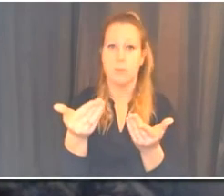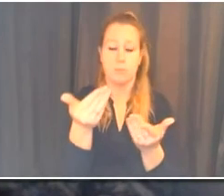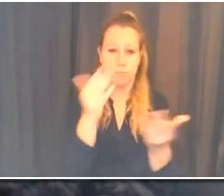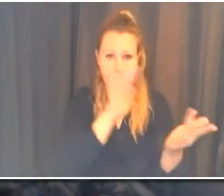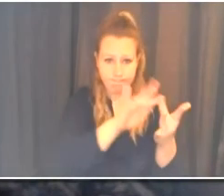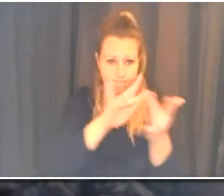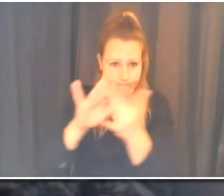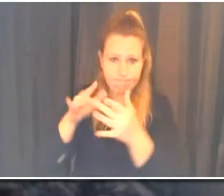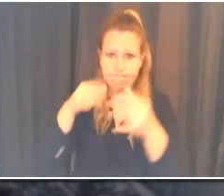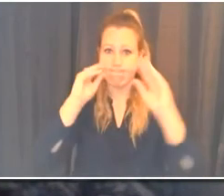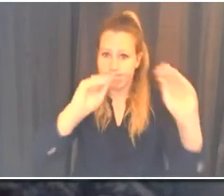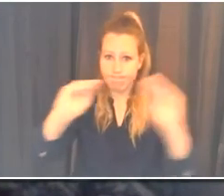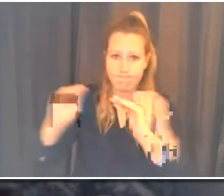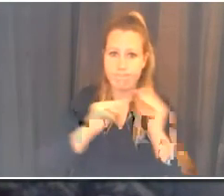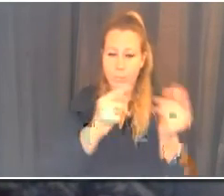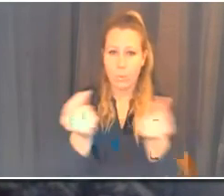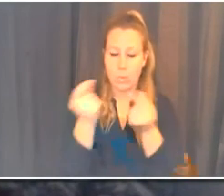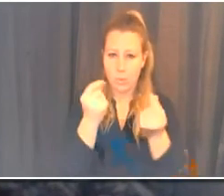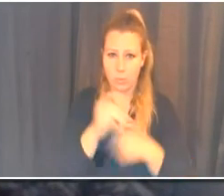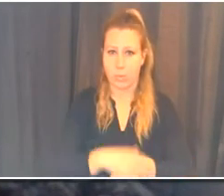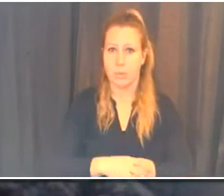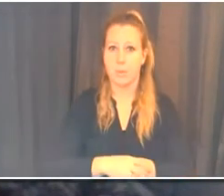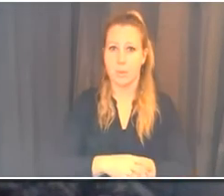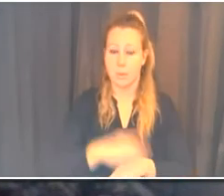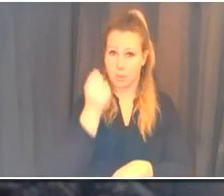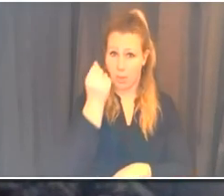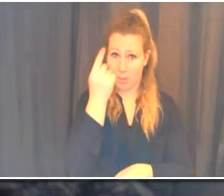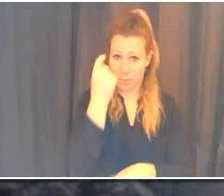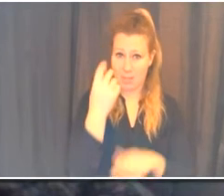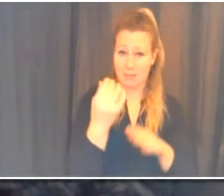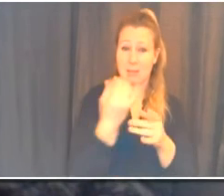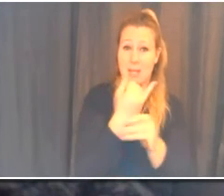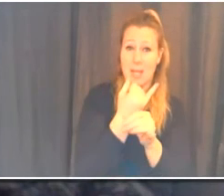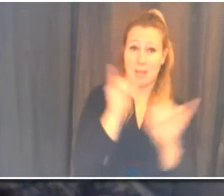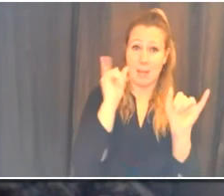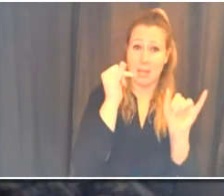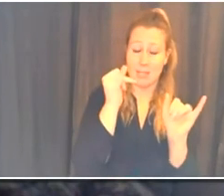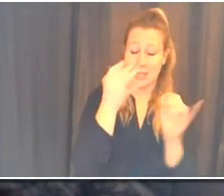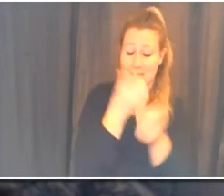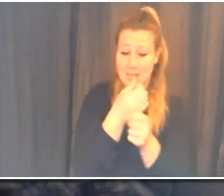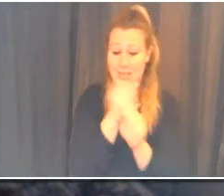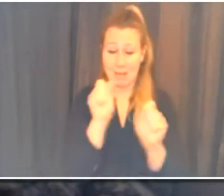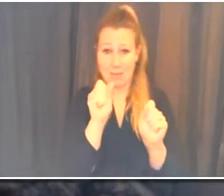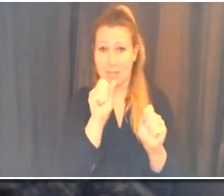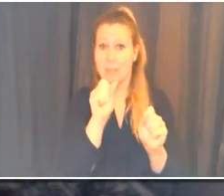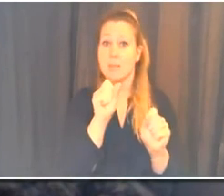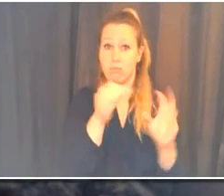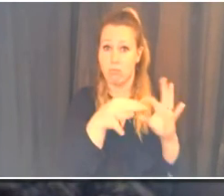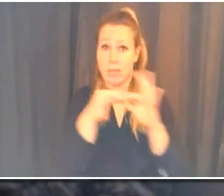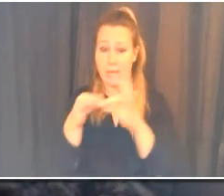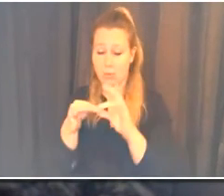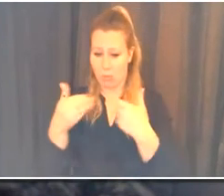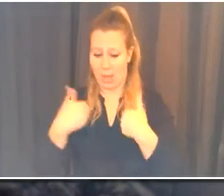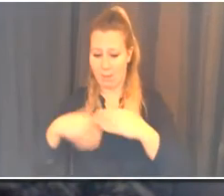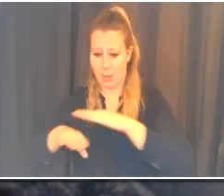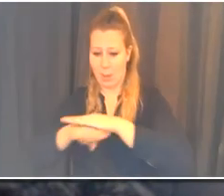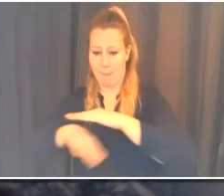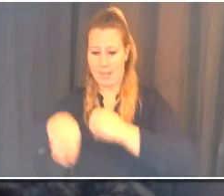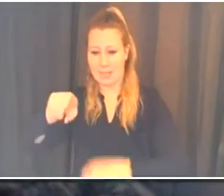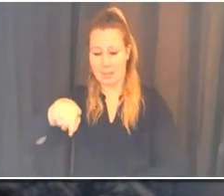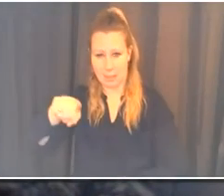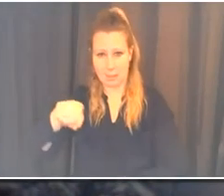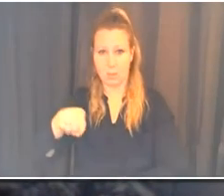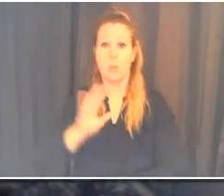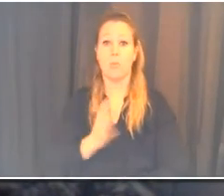food pantries and other resources survivors of domestic violence are vulnerable to experiencing additional life-threatening risk related to Corona